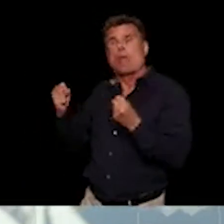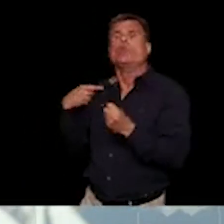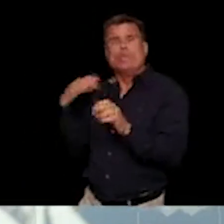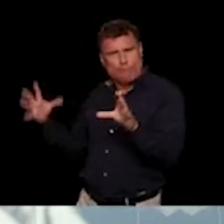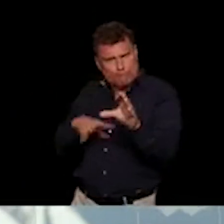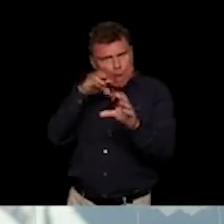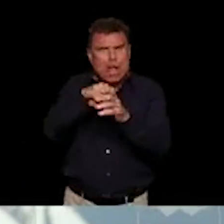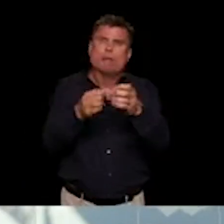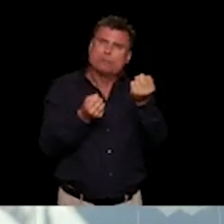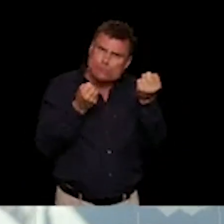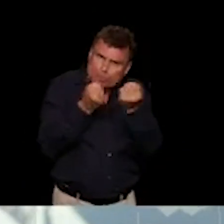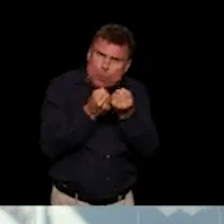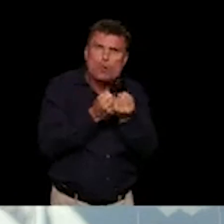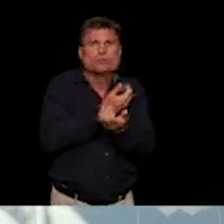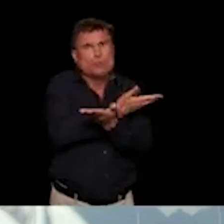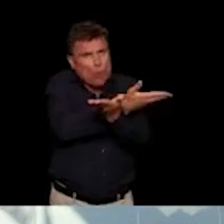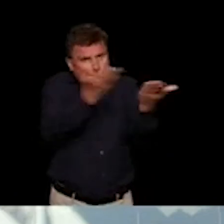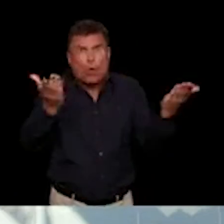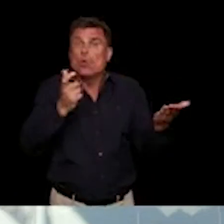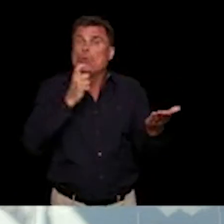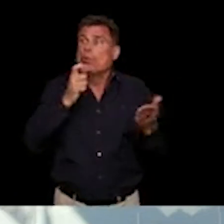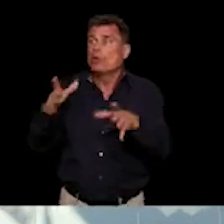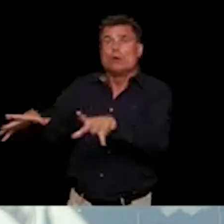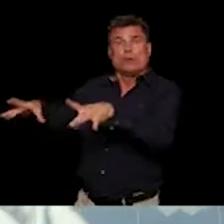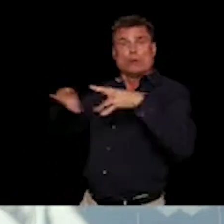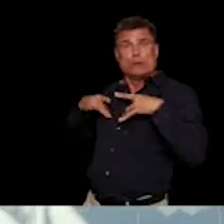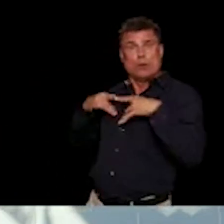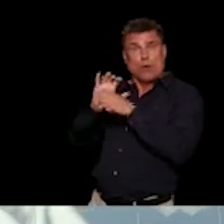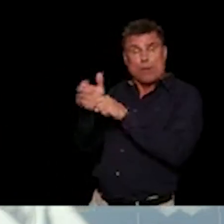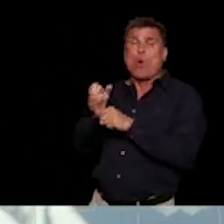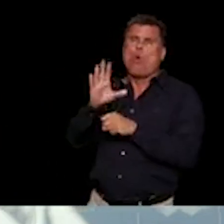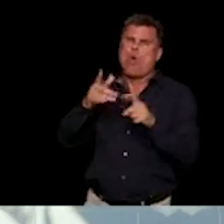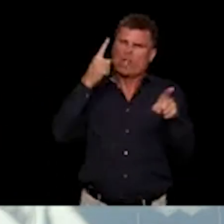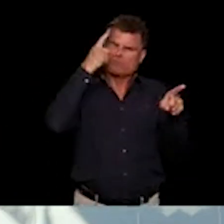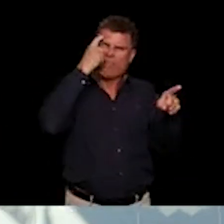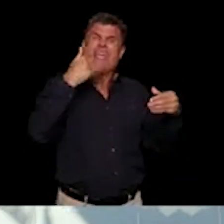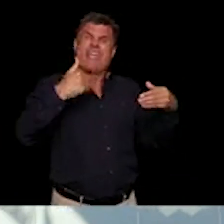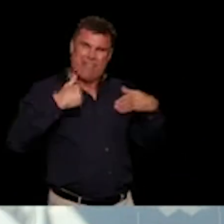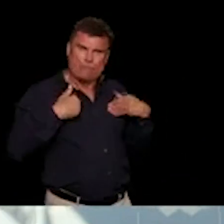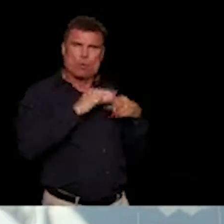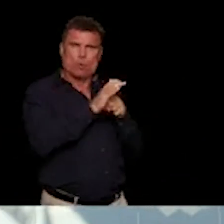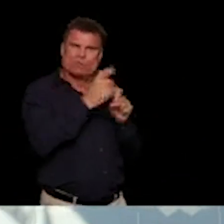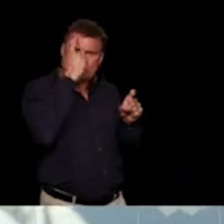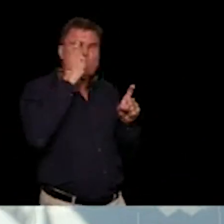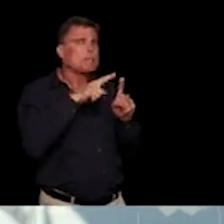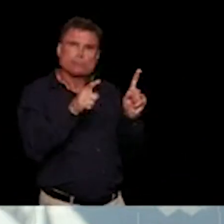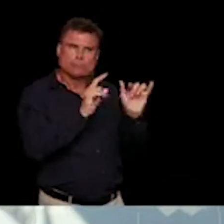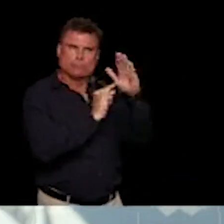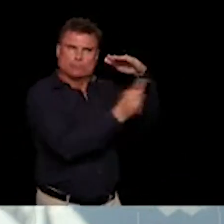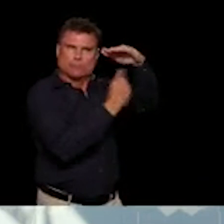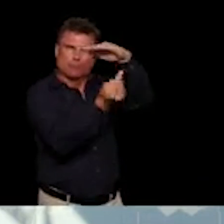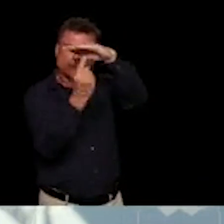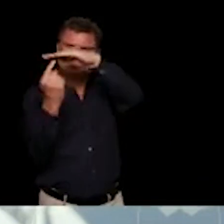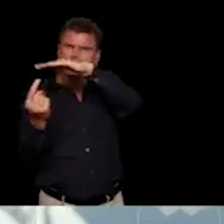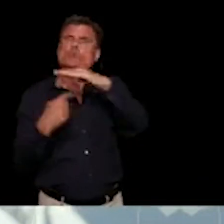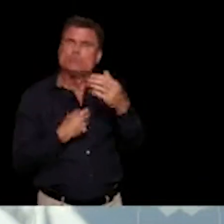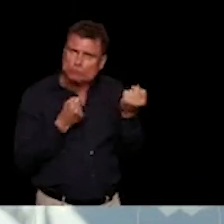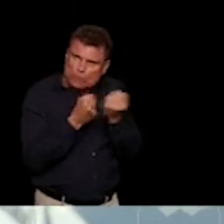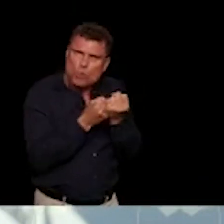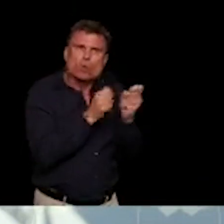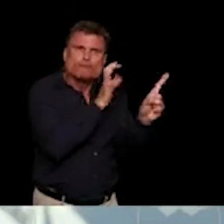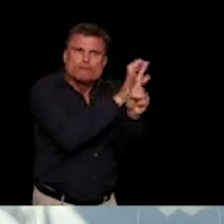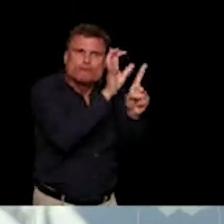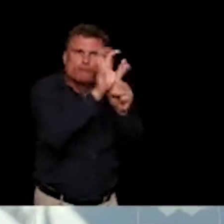day. And so all of those things are important. I think we have to understand and be precise about areas where we